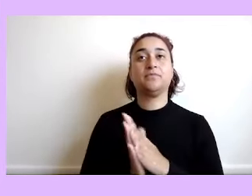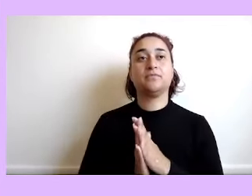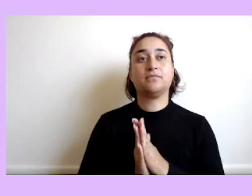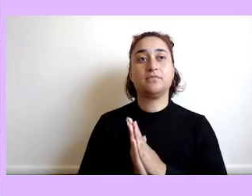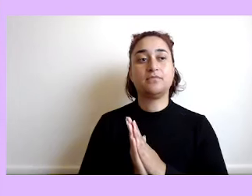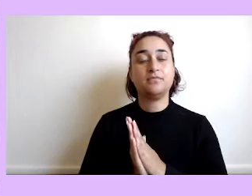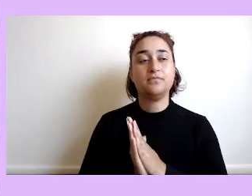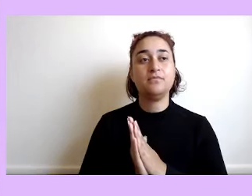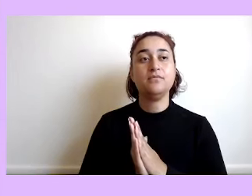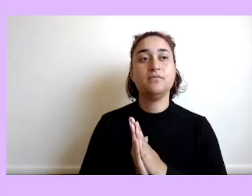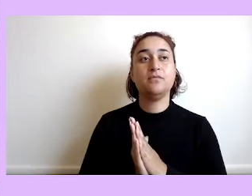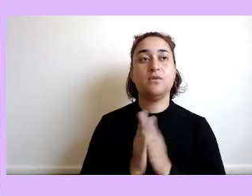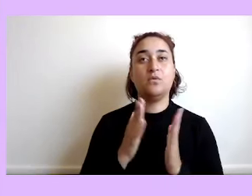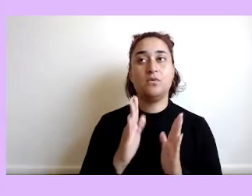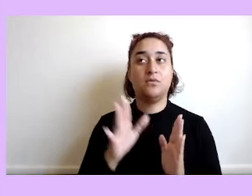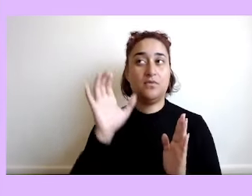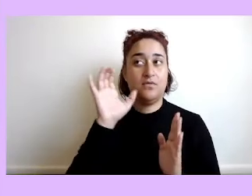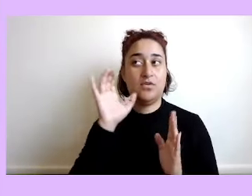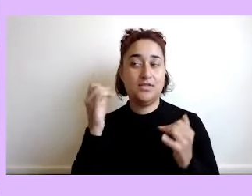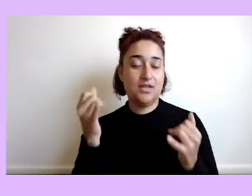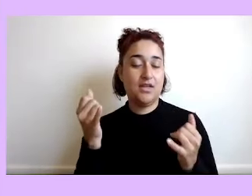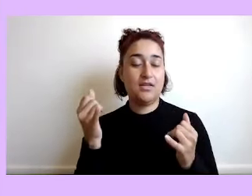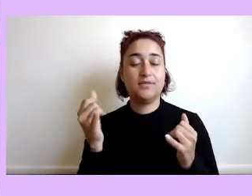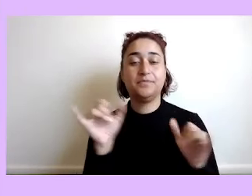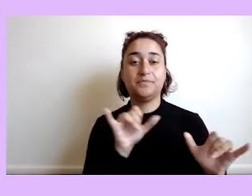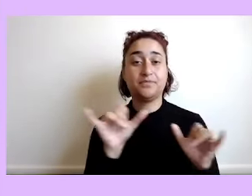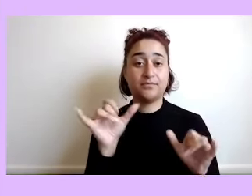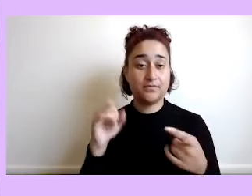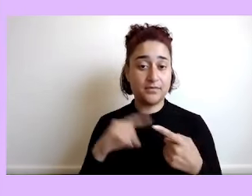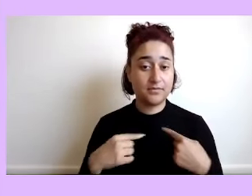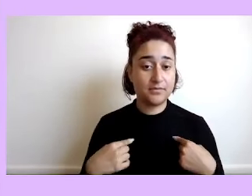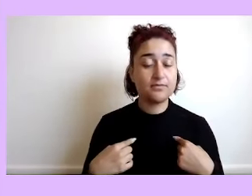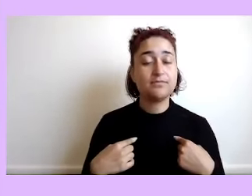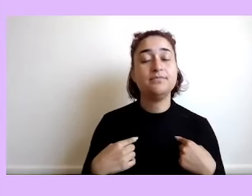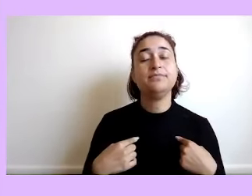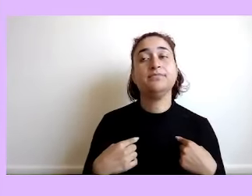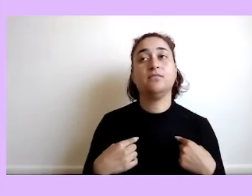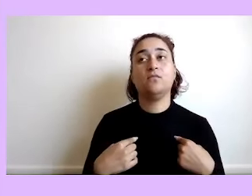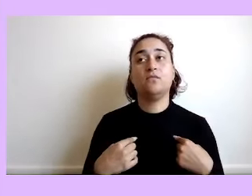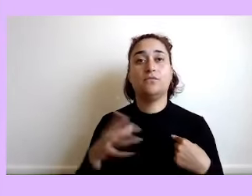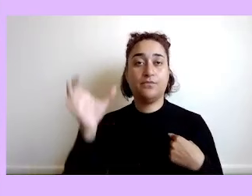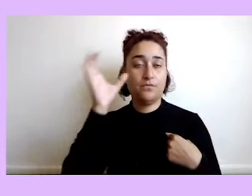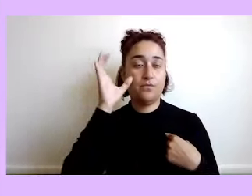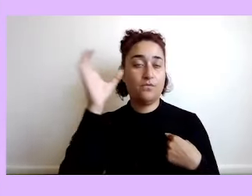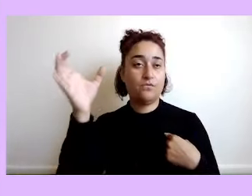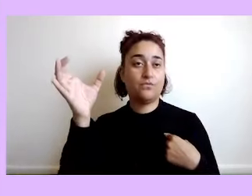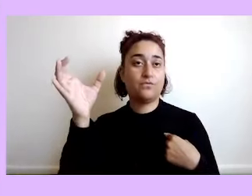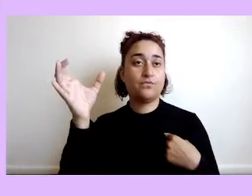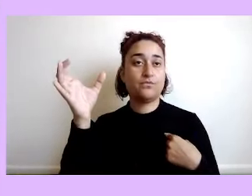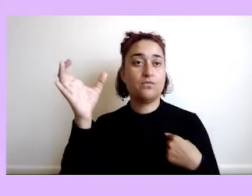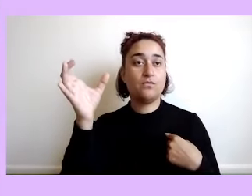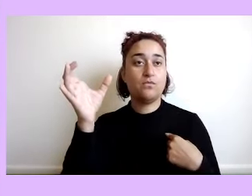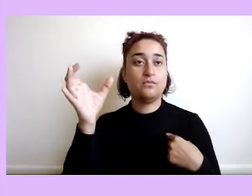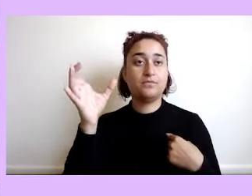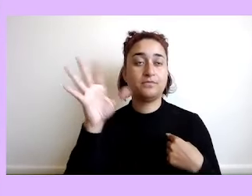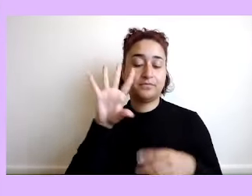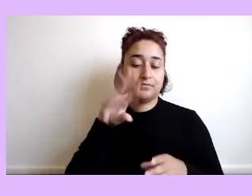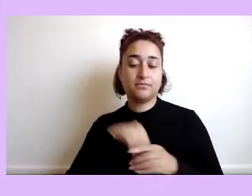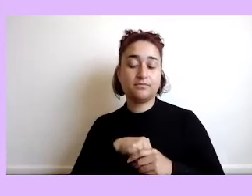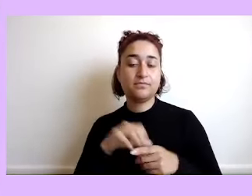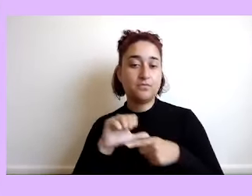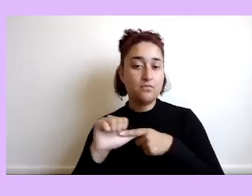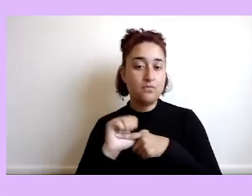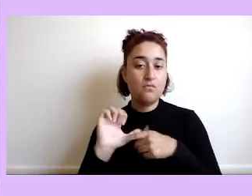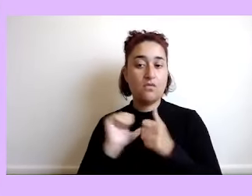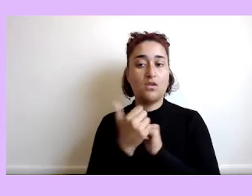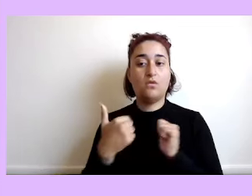in some ways, what we've heard today, to me, is around this notion of, embodied practice. Like, how are we